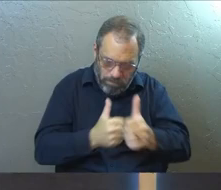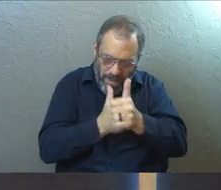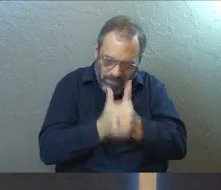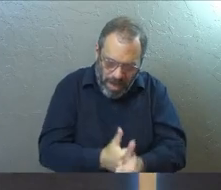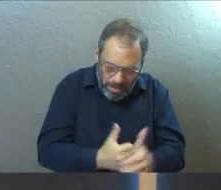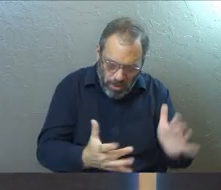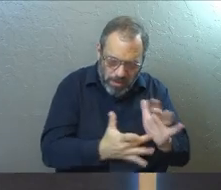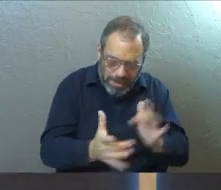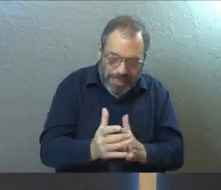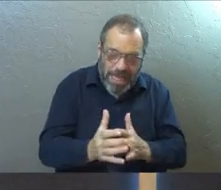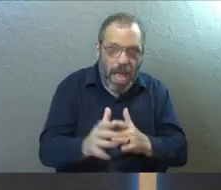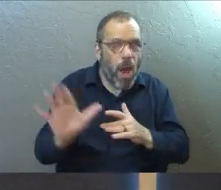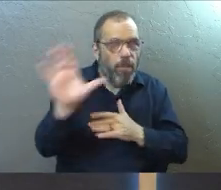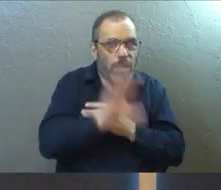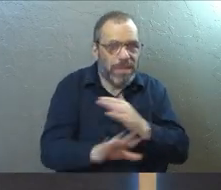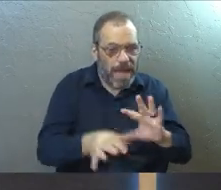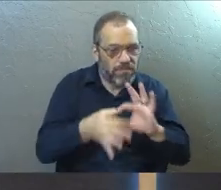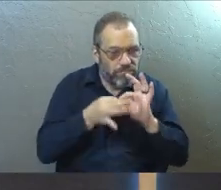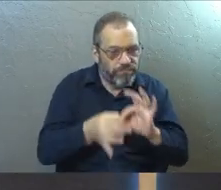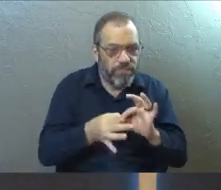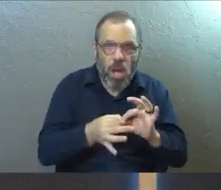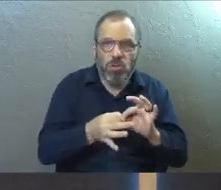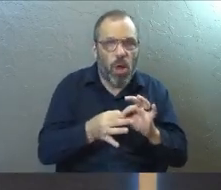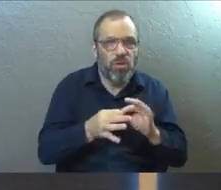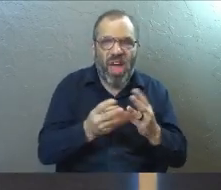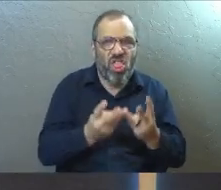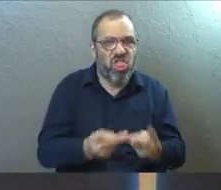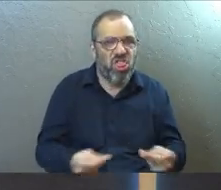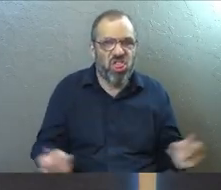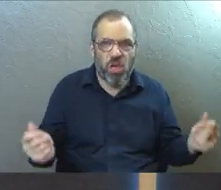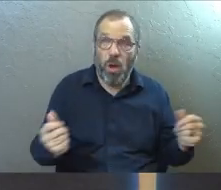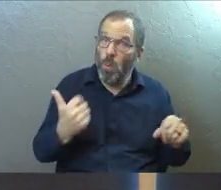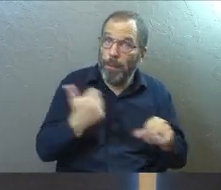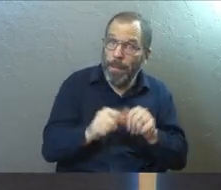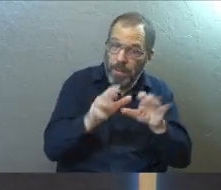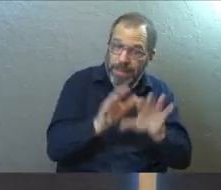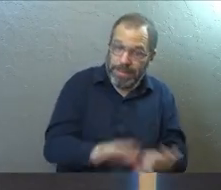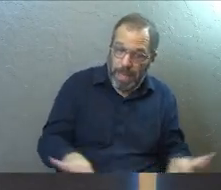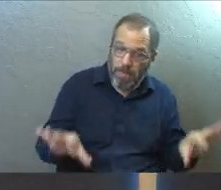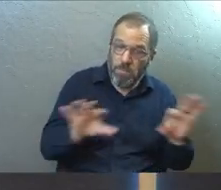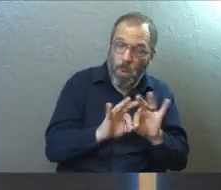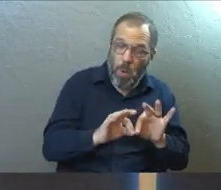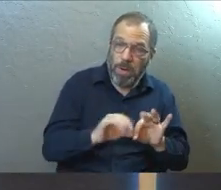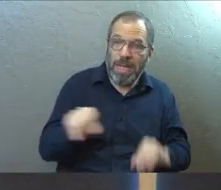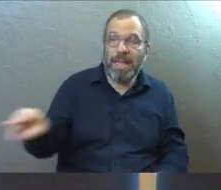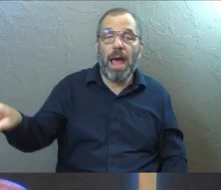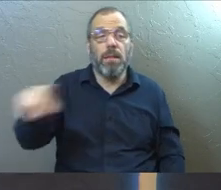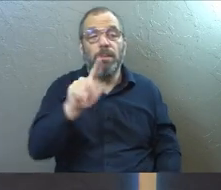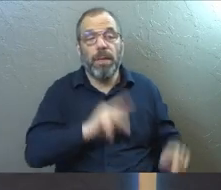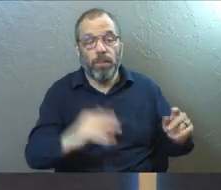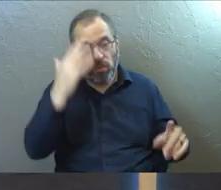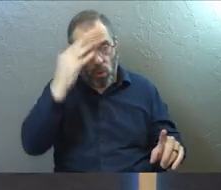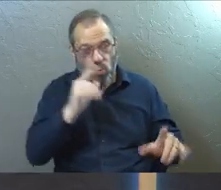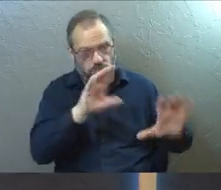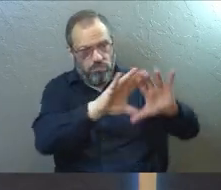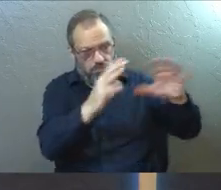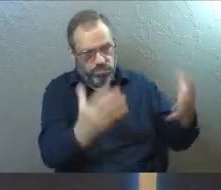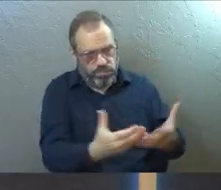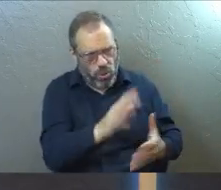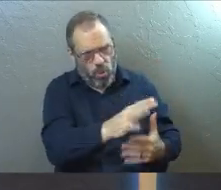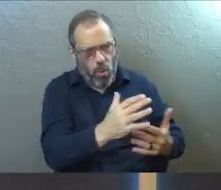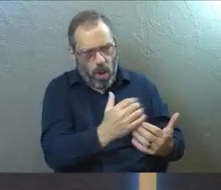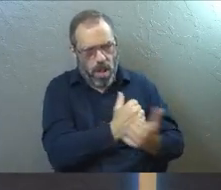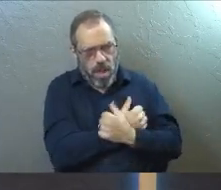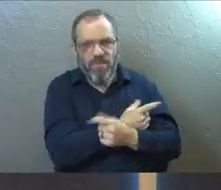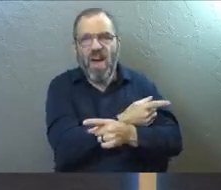saying, hey, protect that unity. Don't let that fall to the wayside. Don't forget how important that is and how people will know who you are by the way that